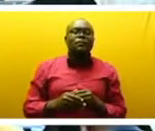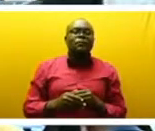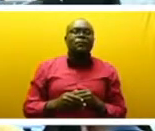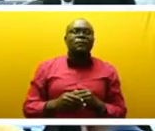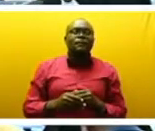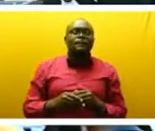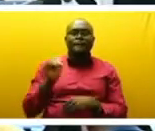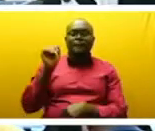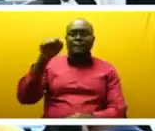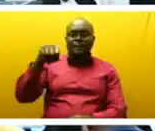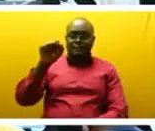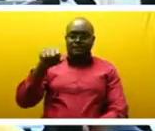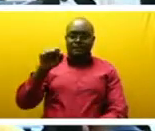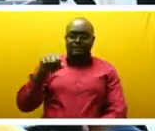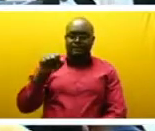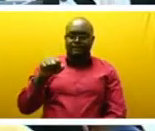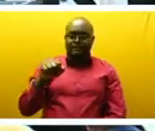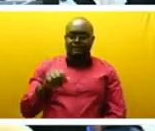Yes.